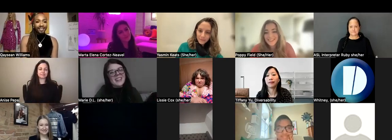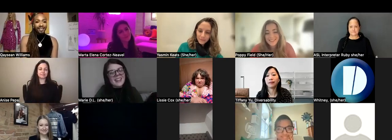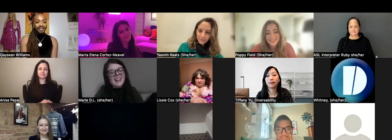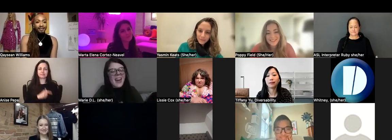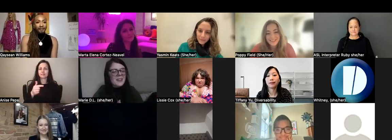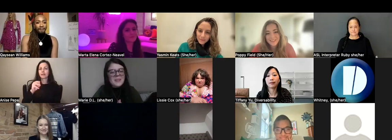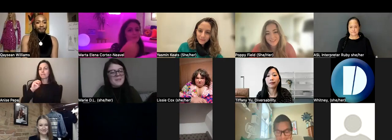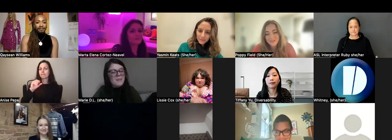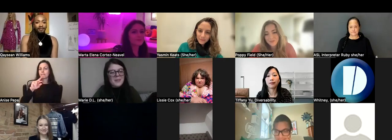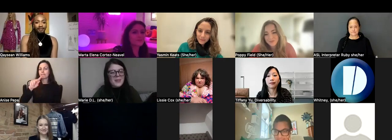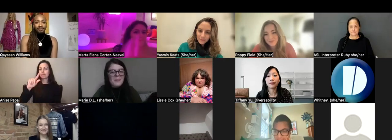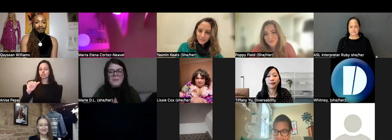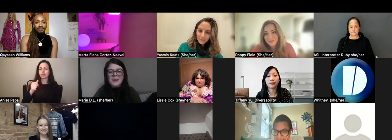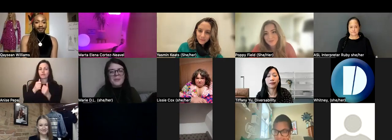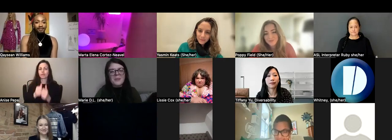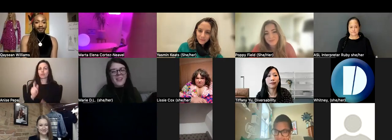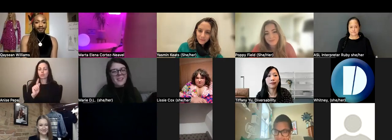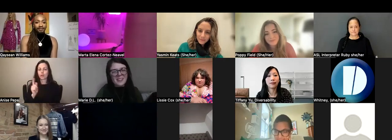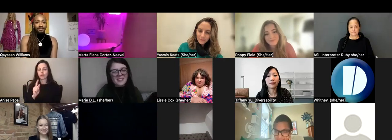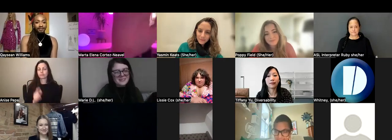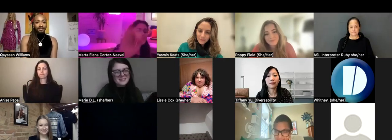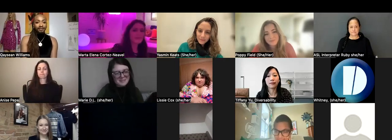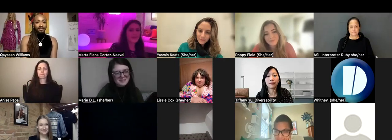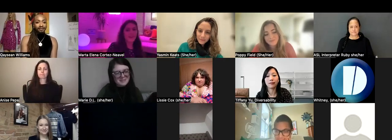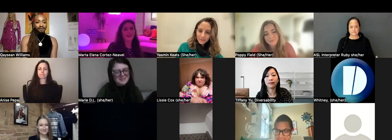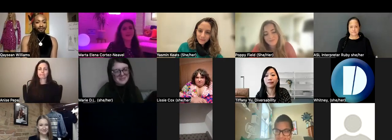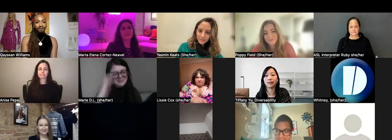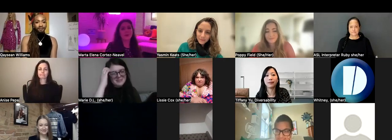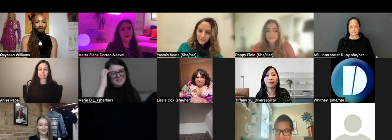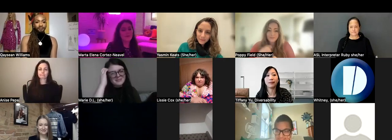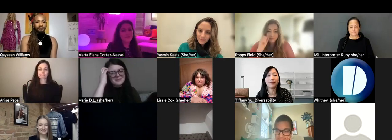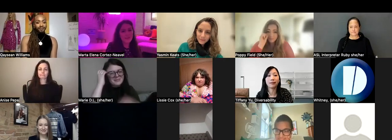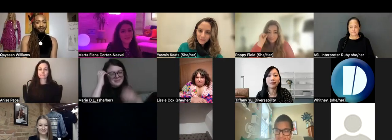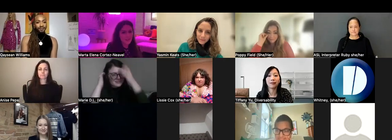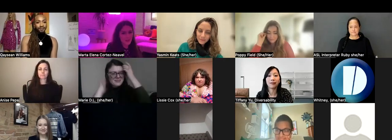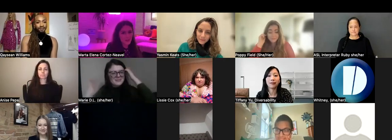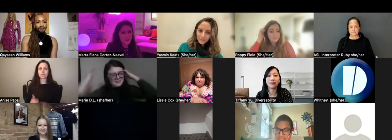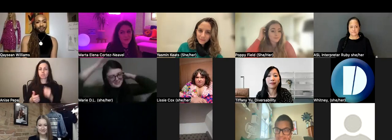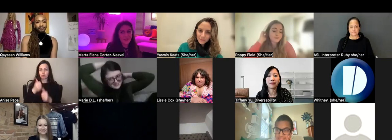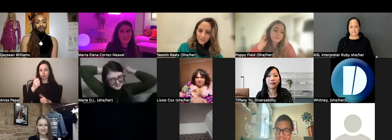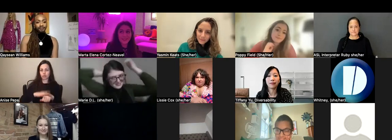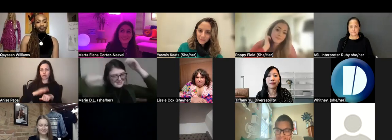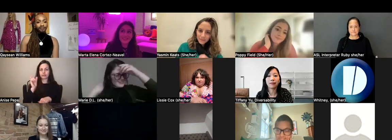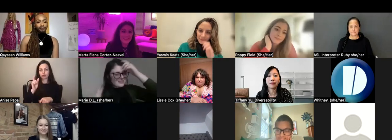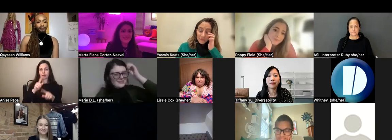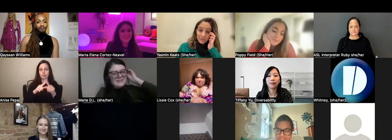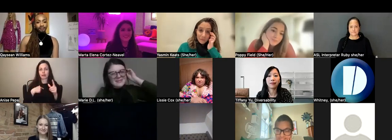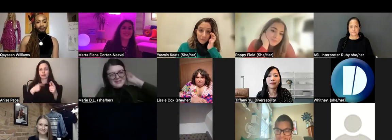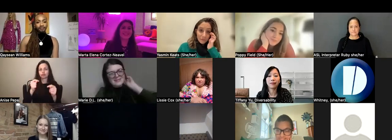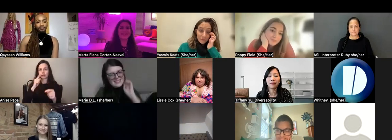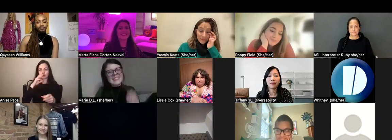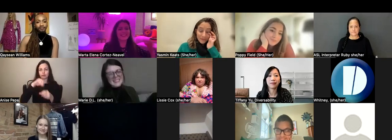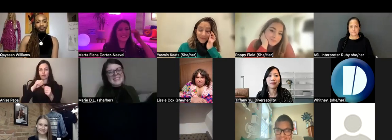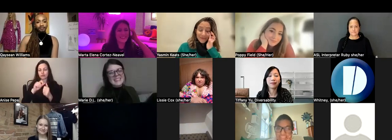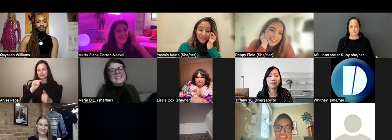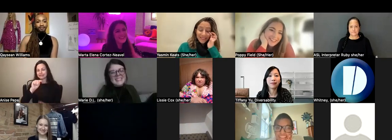Marta, Elena, how can we keep up with you and where can we follow you? So I'm mostly on Instagram, but I'm trying to get into TikTok. It's just